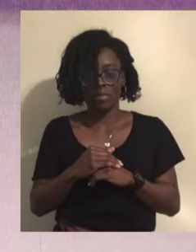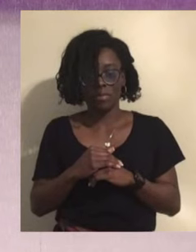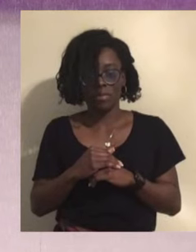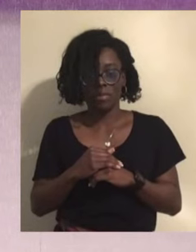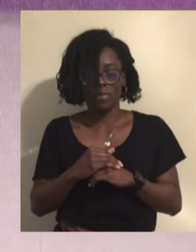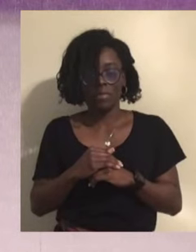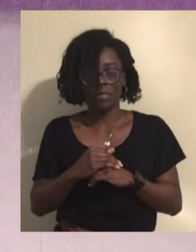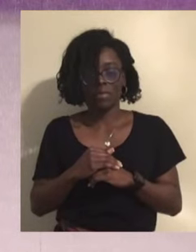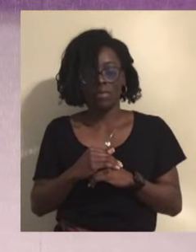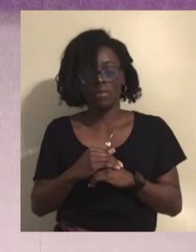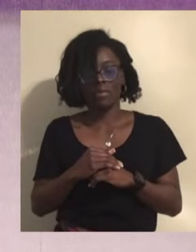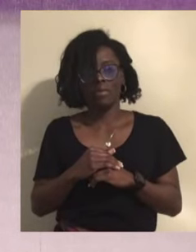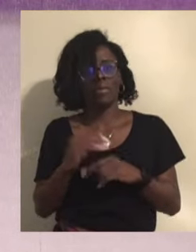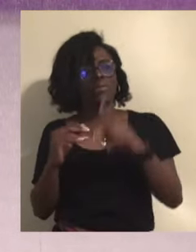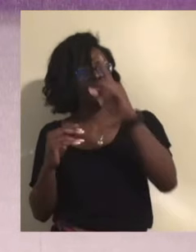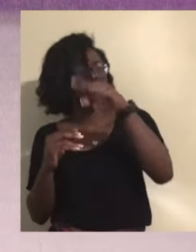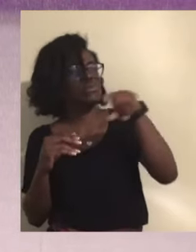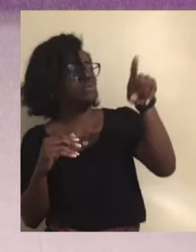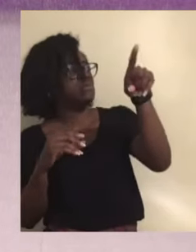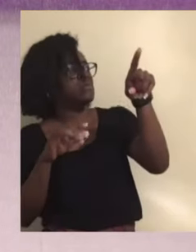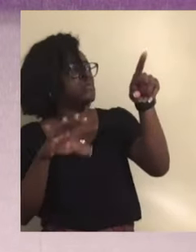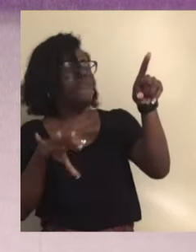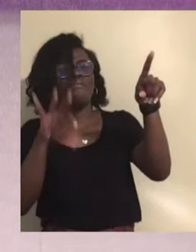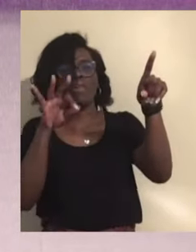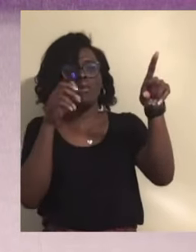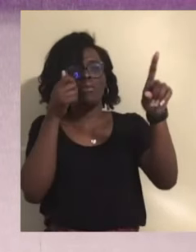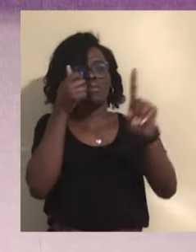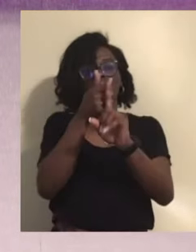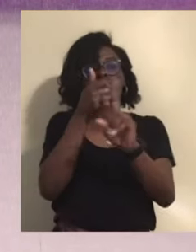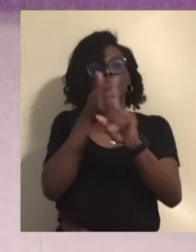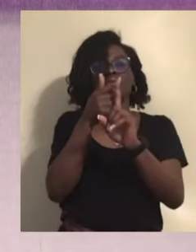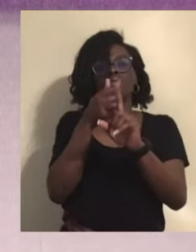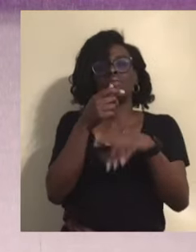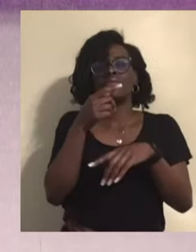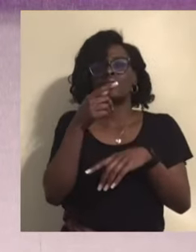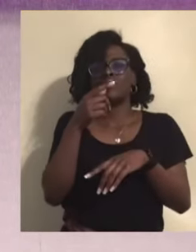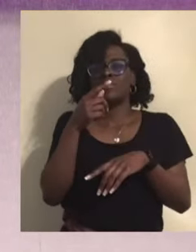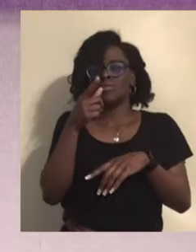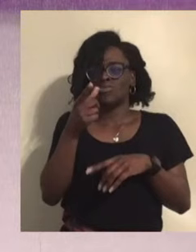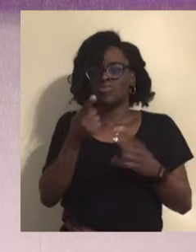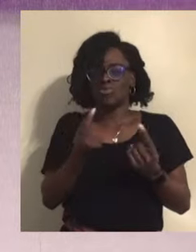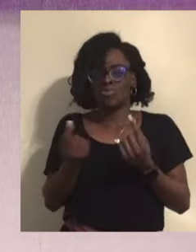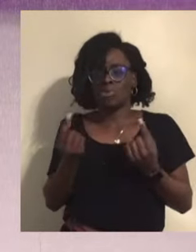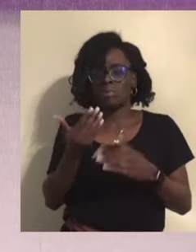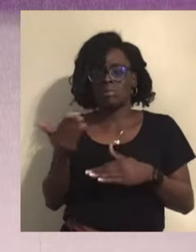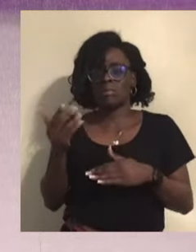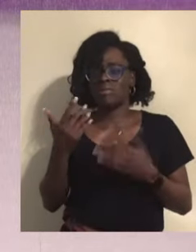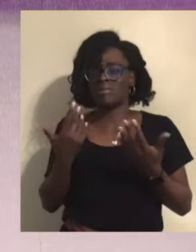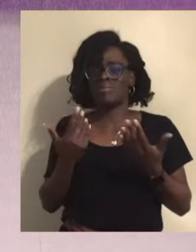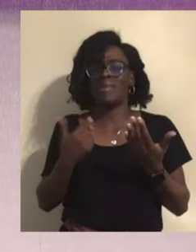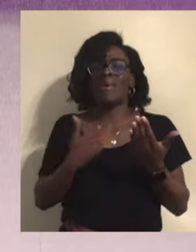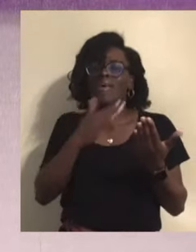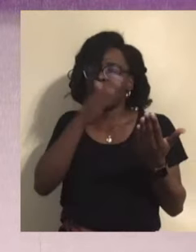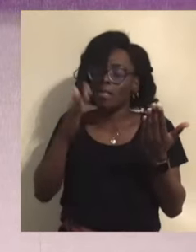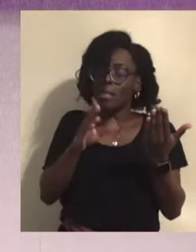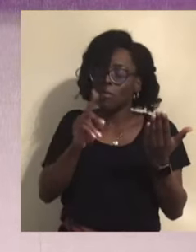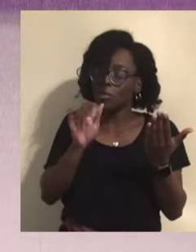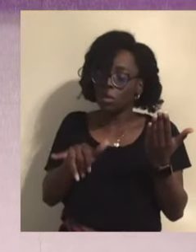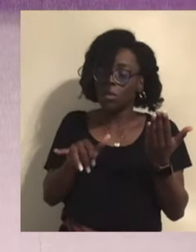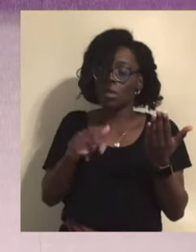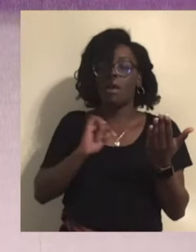Anybody ever find yourself in a place where you're doing stuff you ain't never had to do before, and it's uncomfortable and